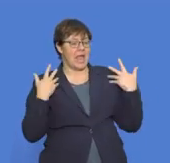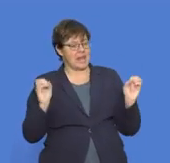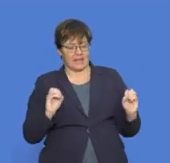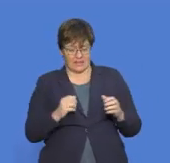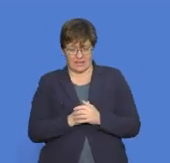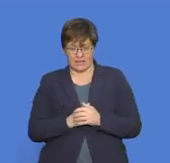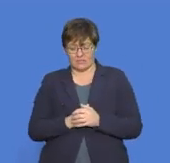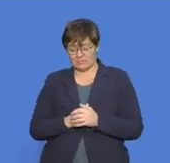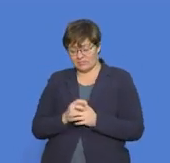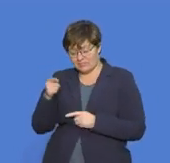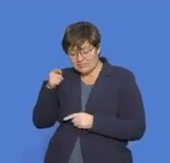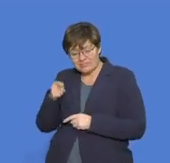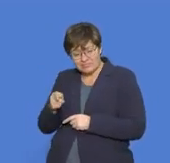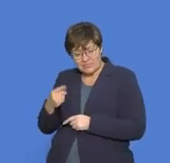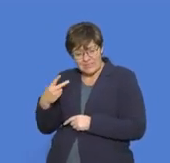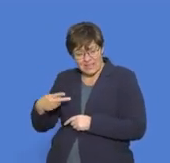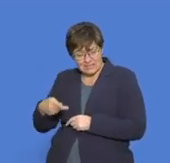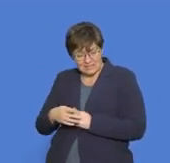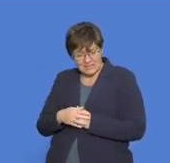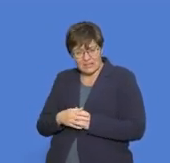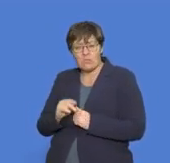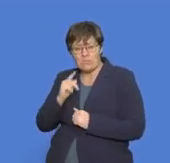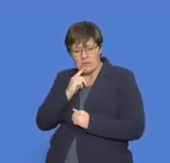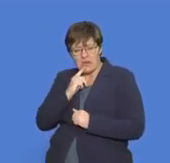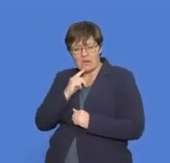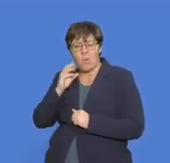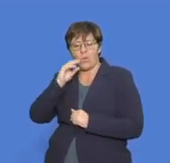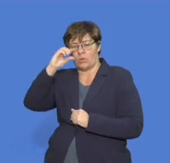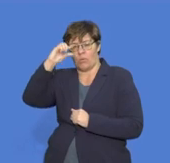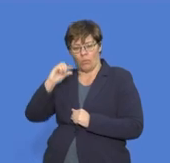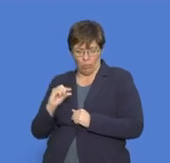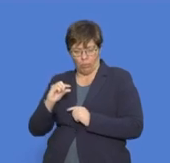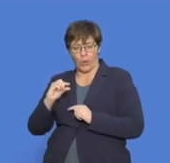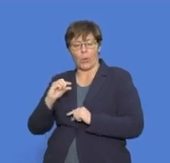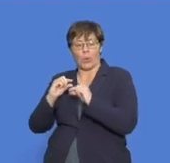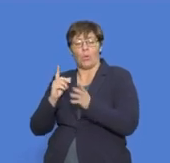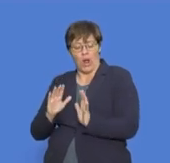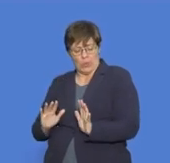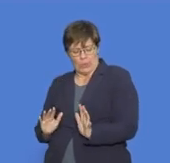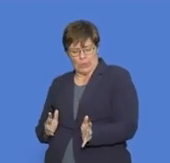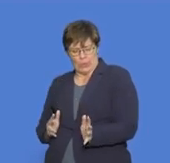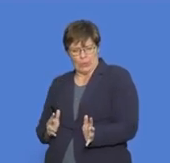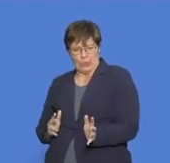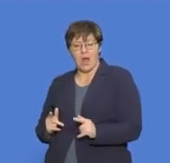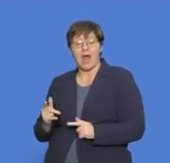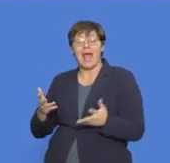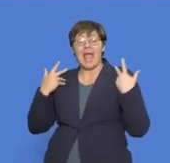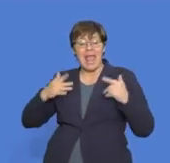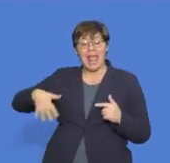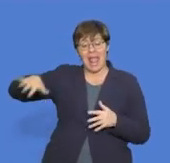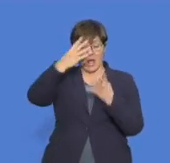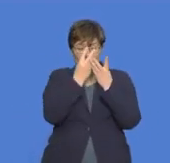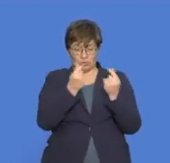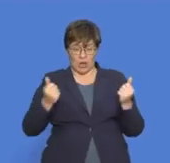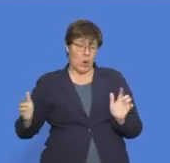one, there's much less water sticking around the leaf because a lot of it is being